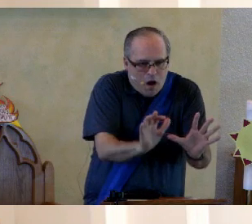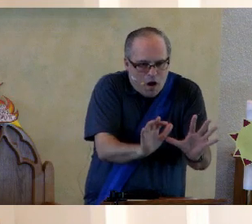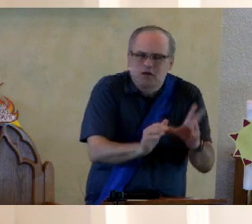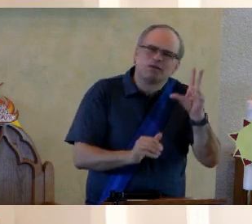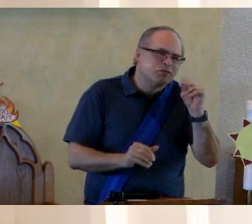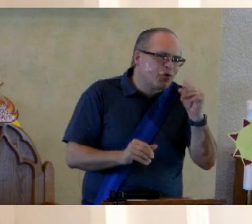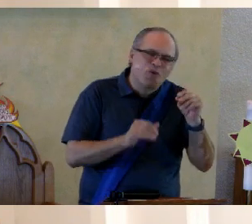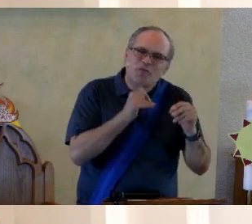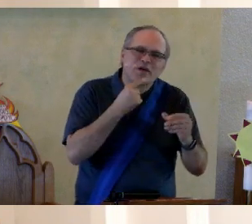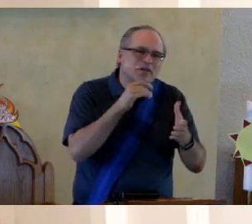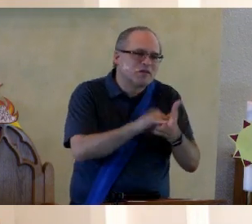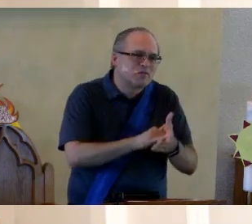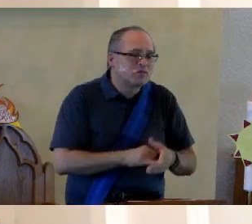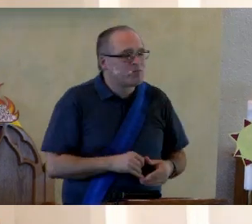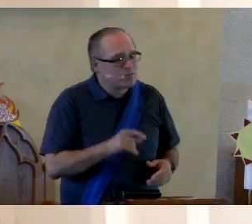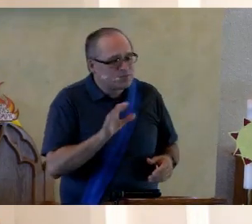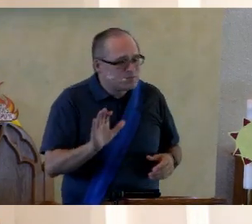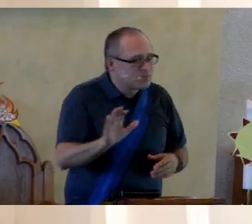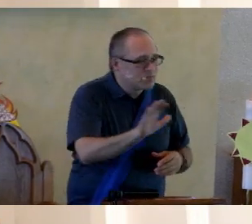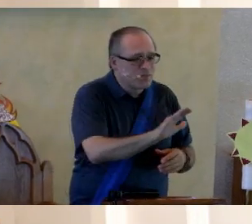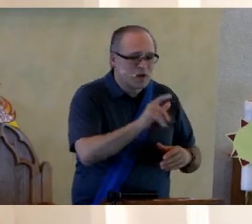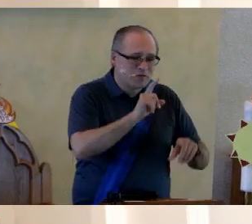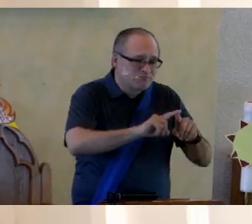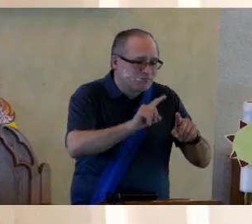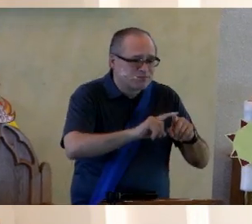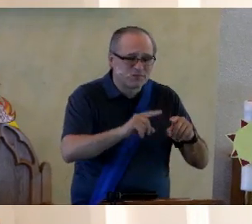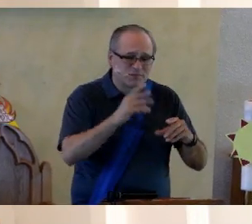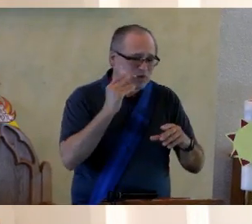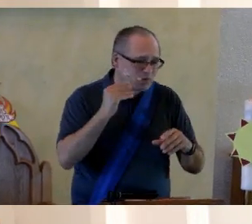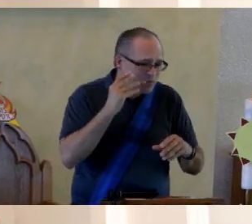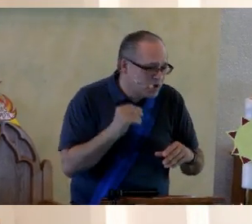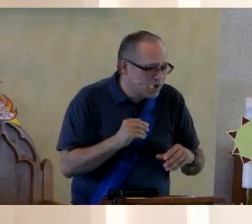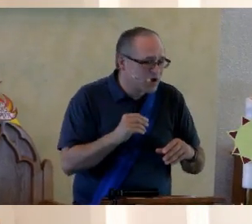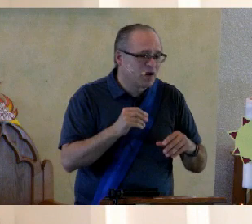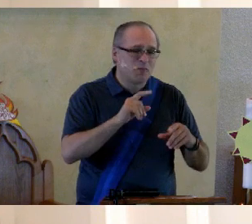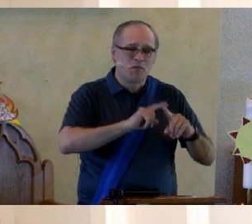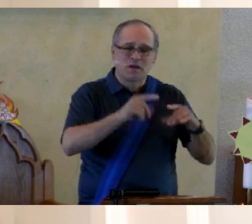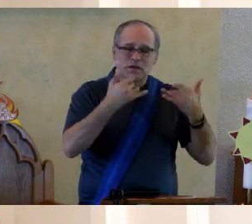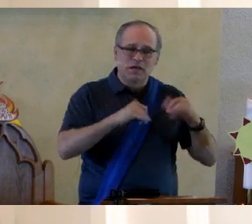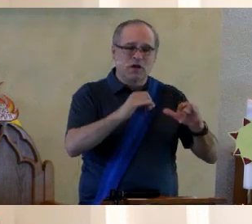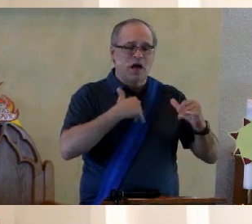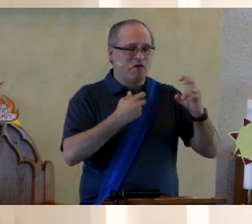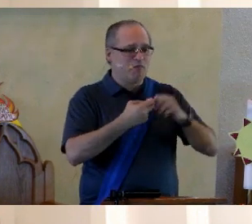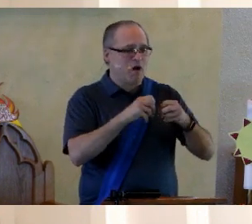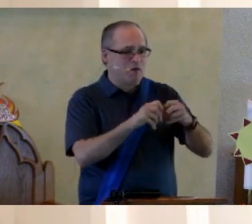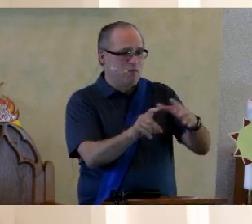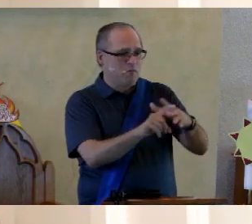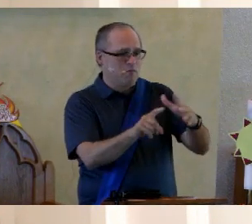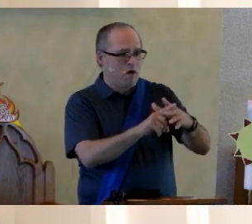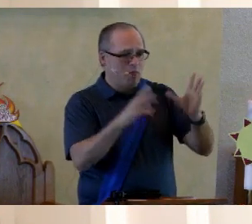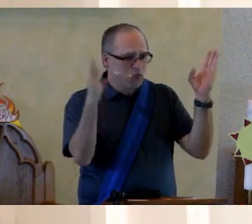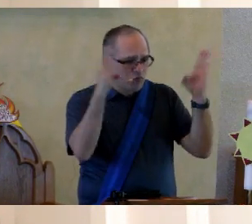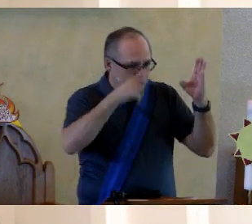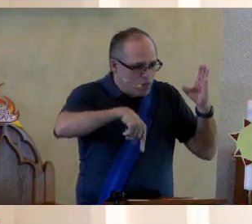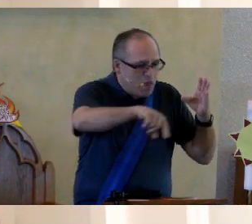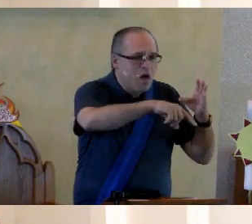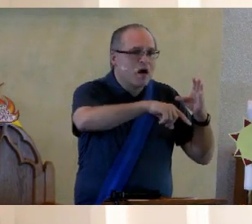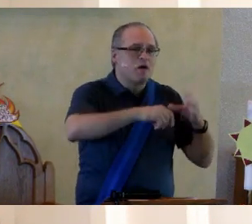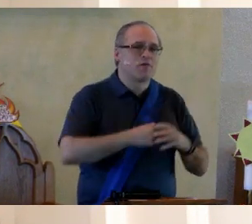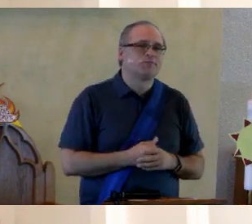appease the tempestuous situations in their life, the storms rage around them nonetheless. And when faced with the